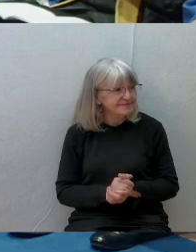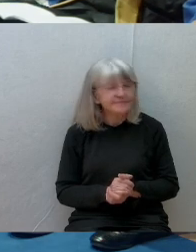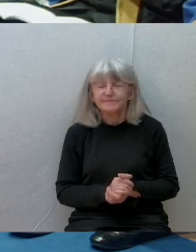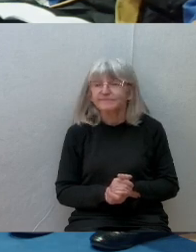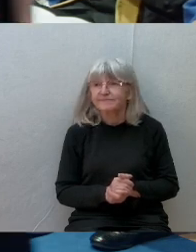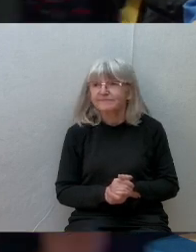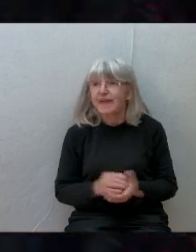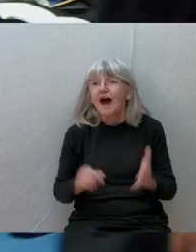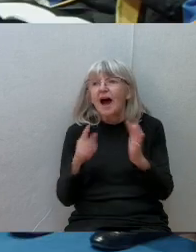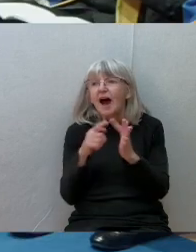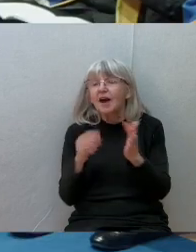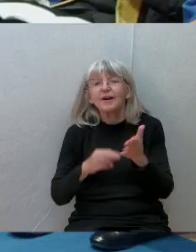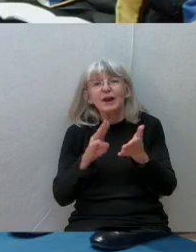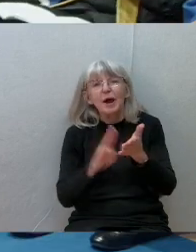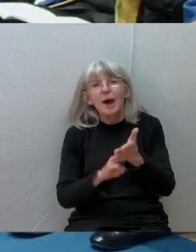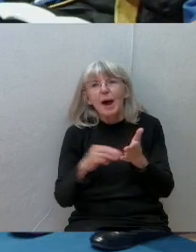Erin McPhee.